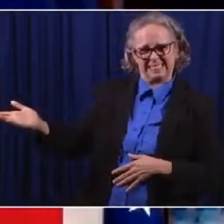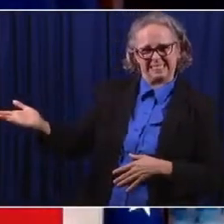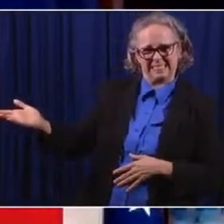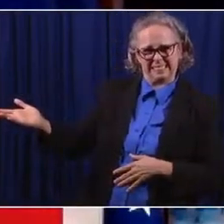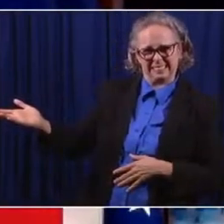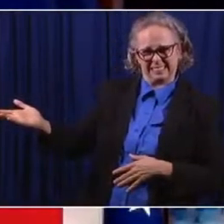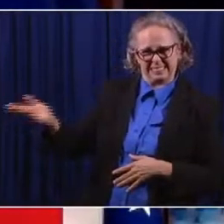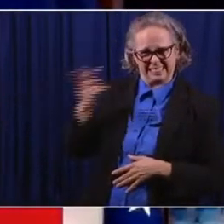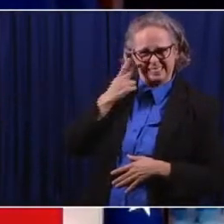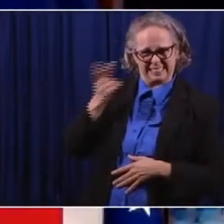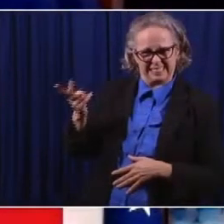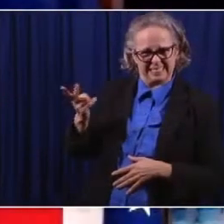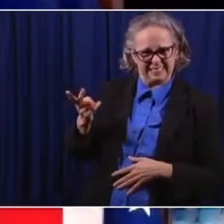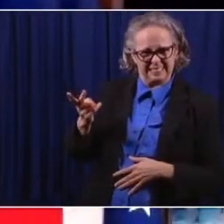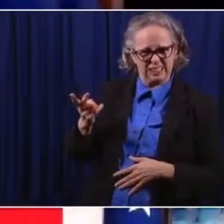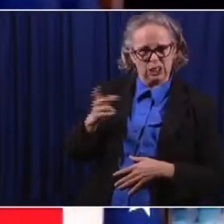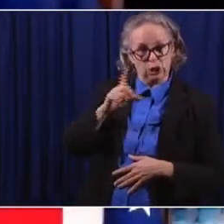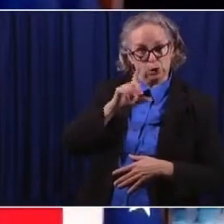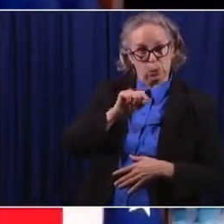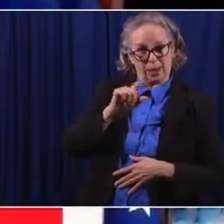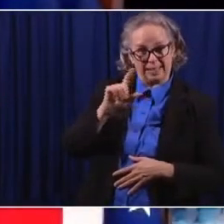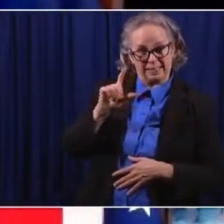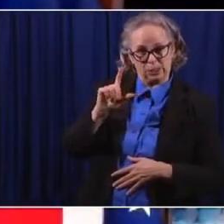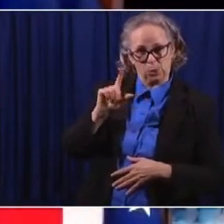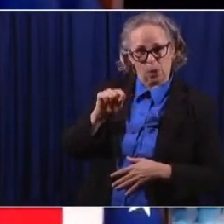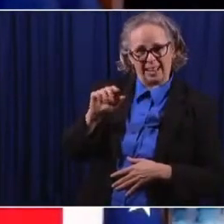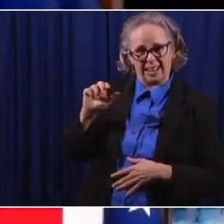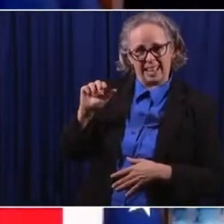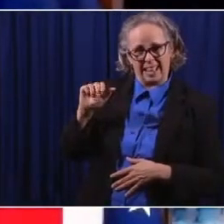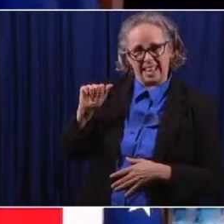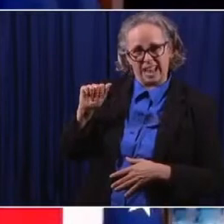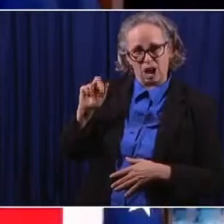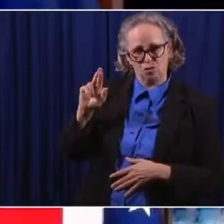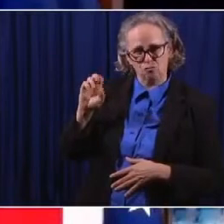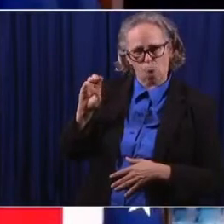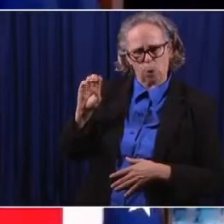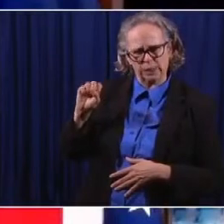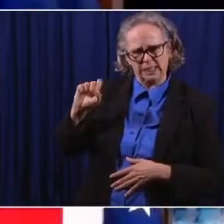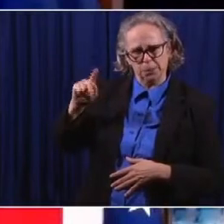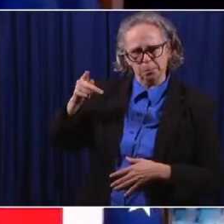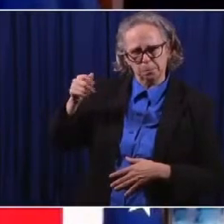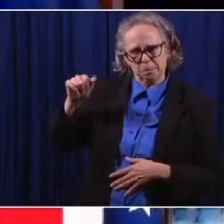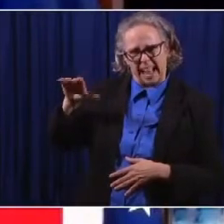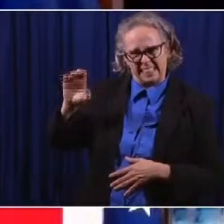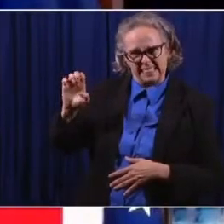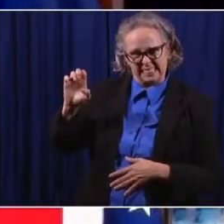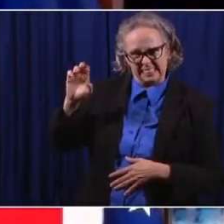#2 in the 2020 Aerospace Manufacturing